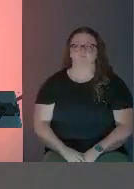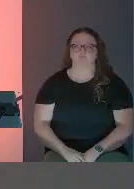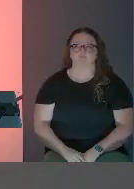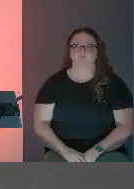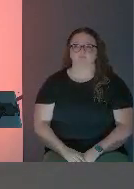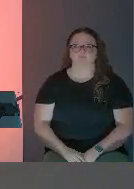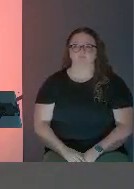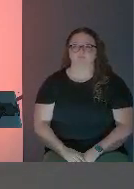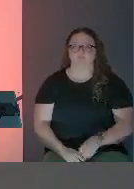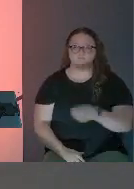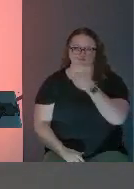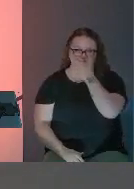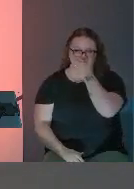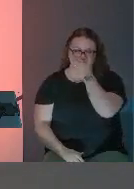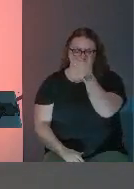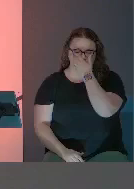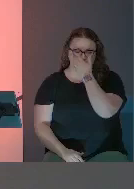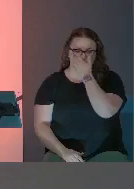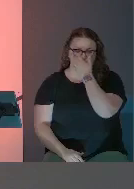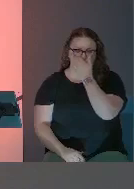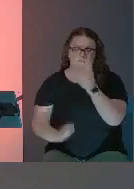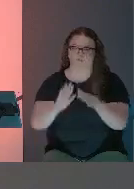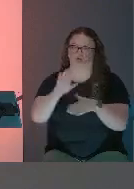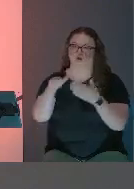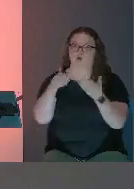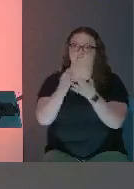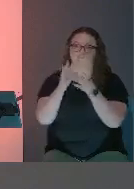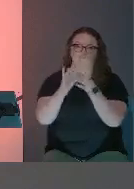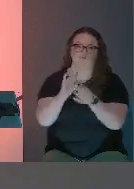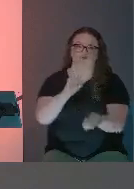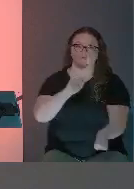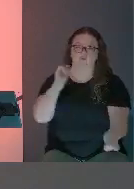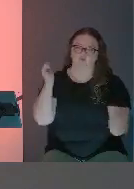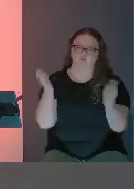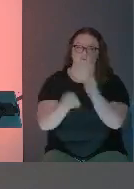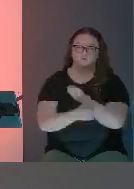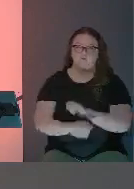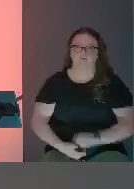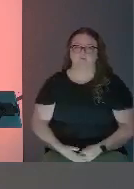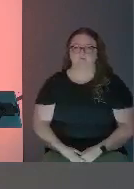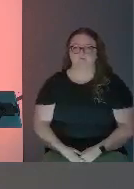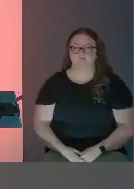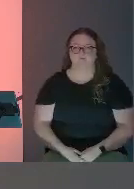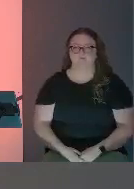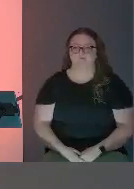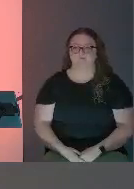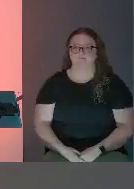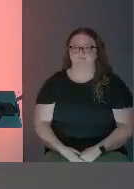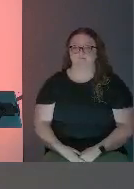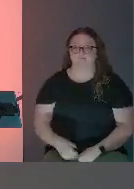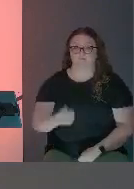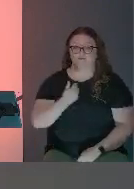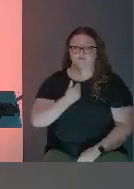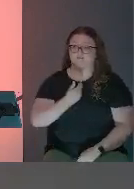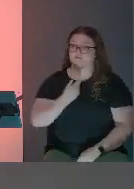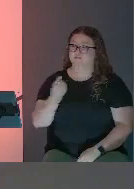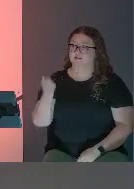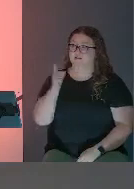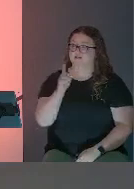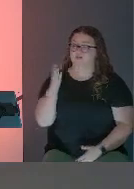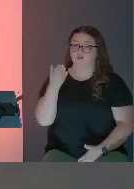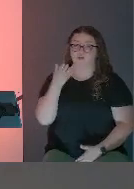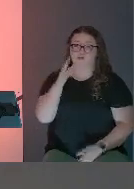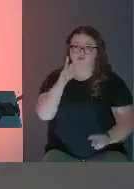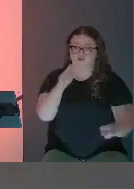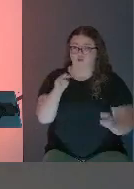me. It's all about transformation. And I'm not standing here before you to judge or